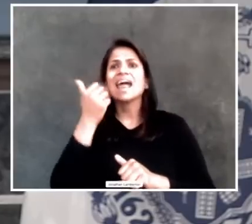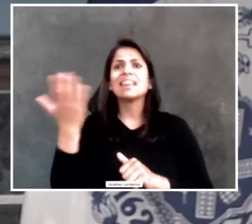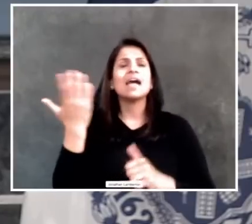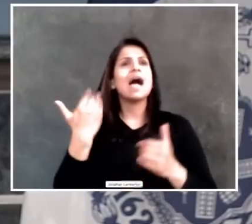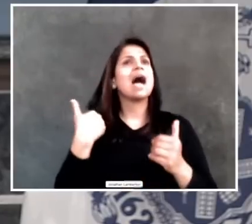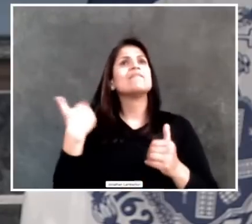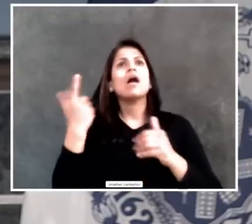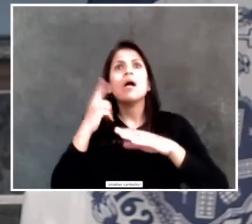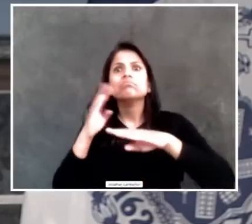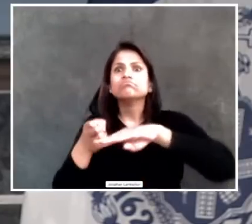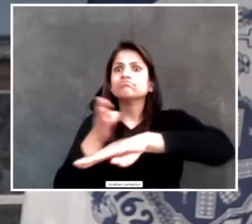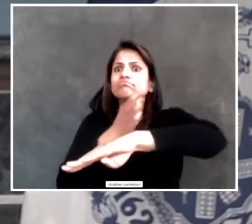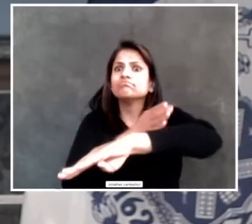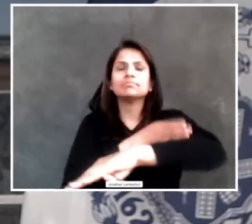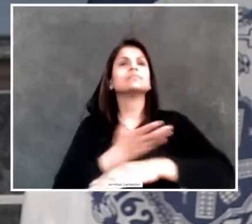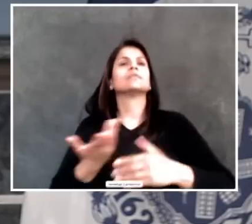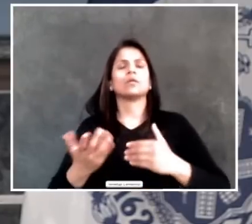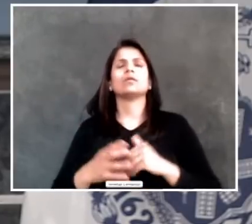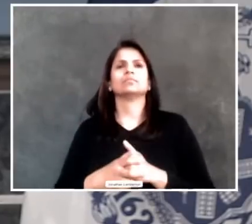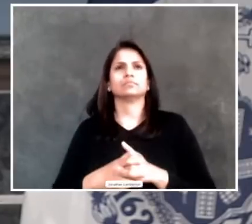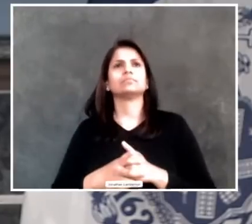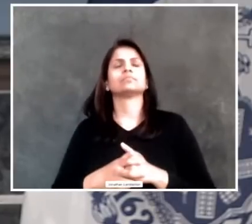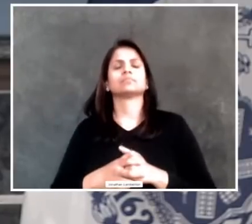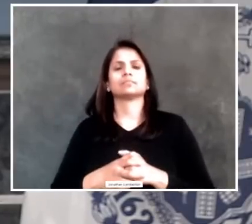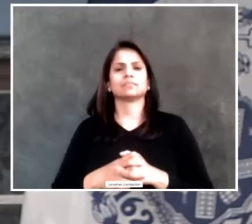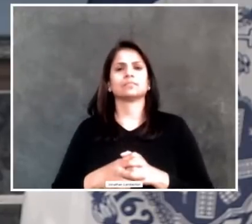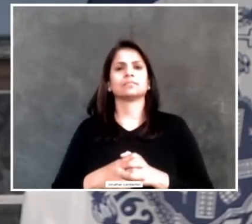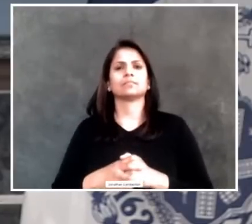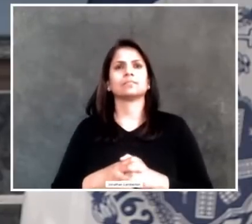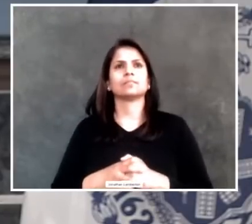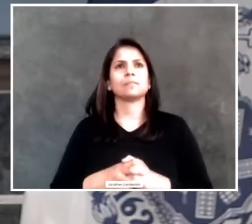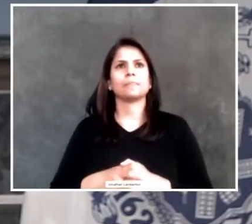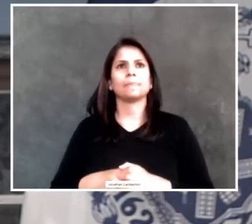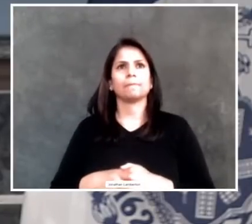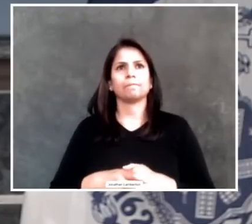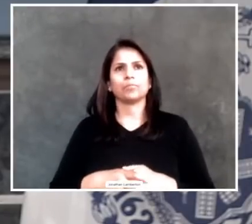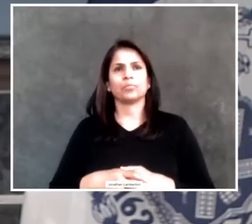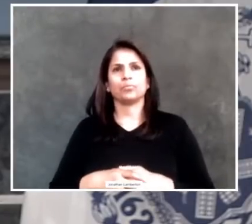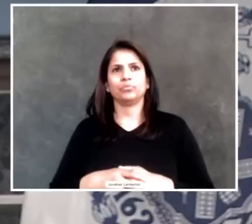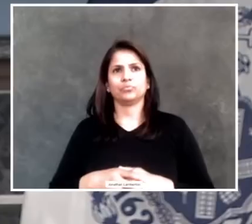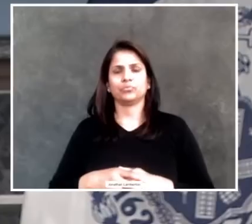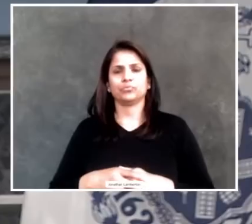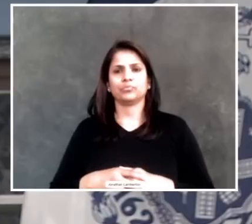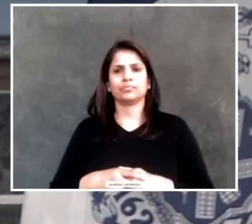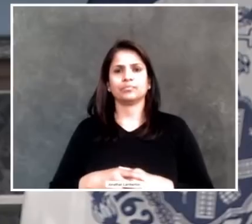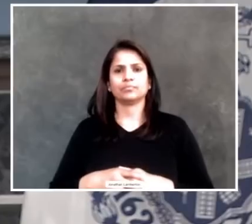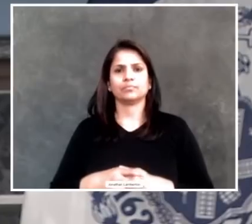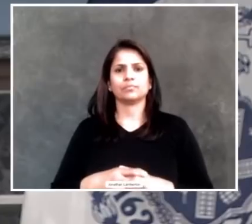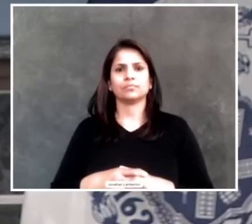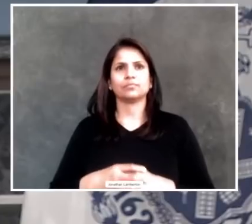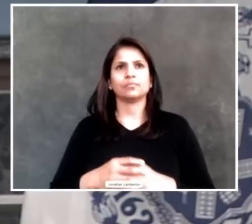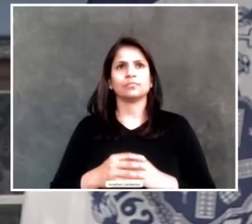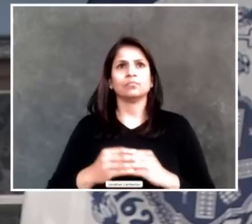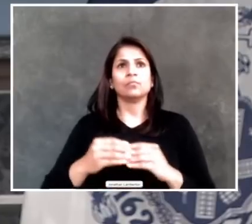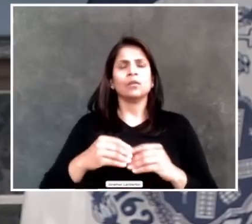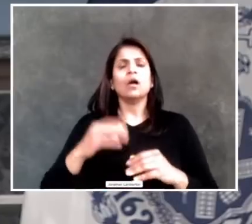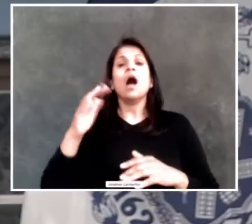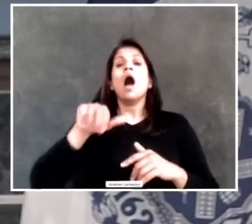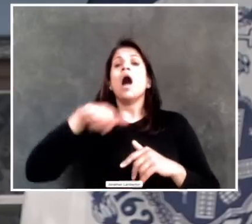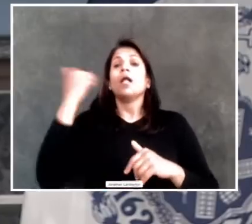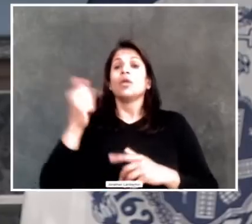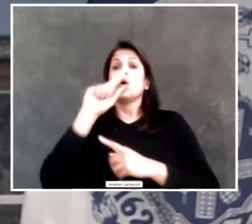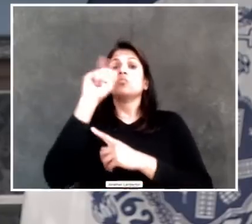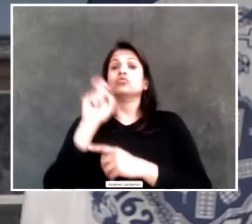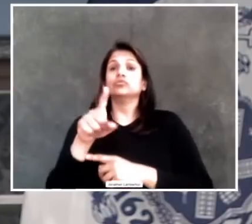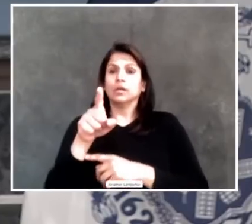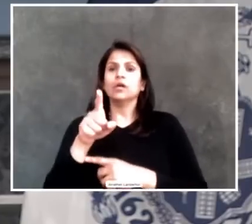it as a regular part of our discussion. On the question of this painful reality for our